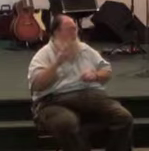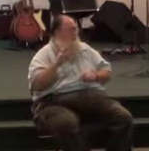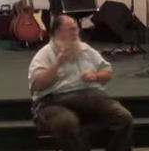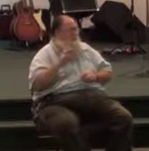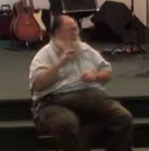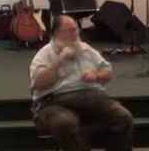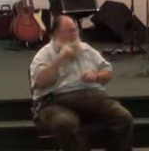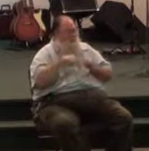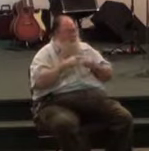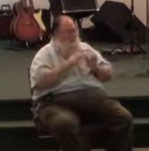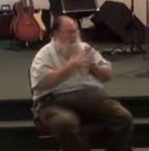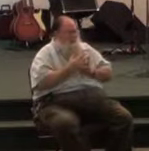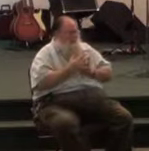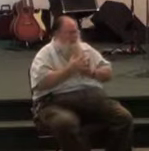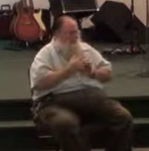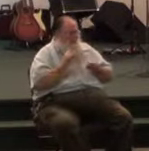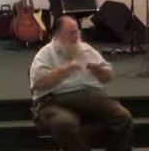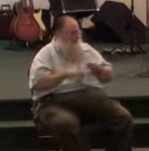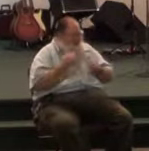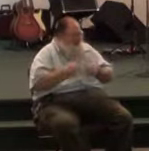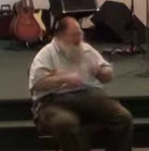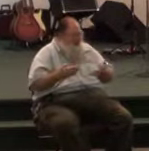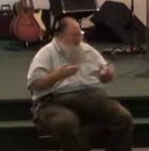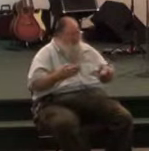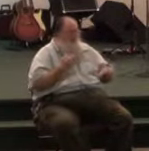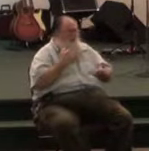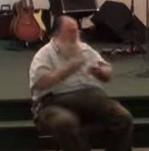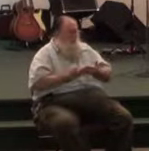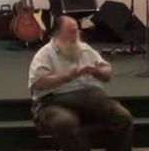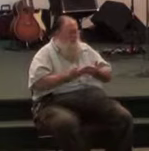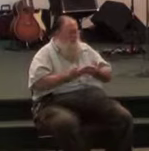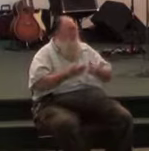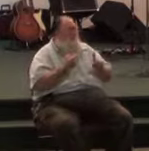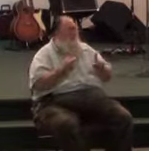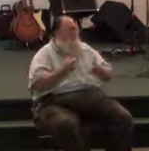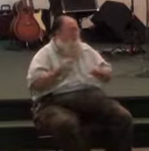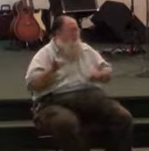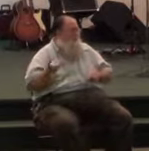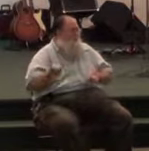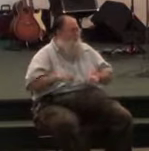they said about Jesus, can anything good come from there?